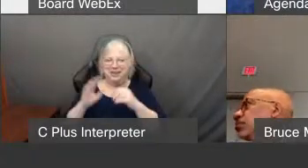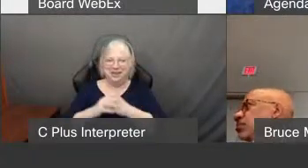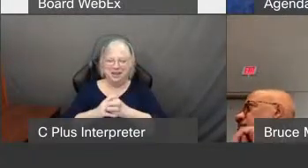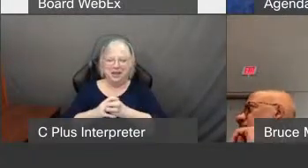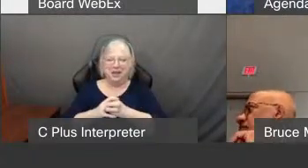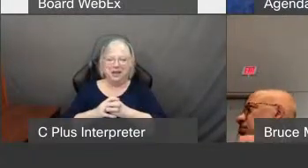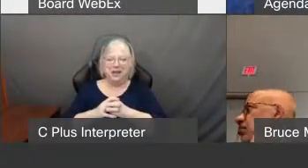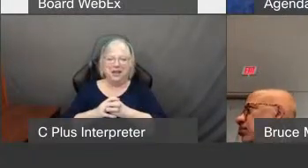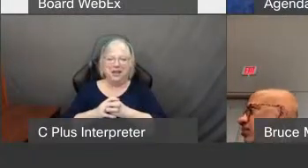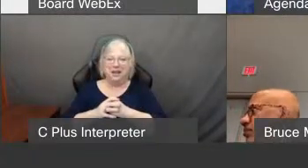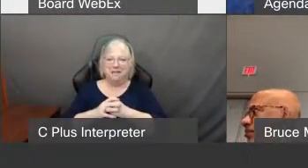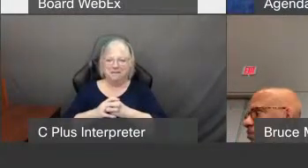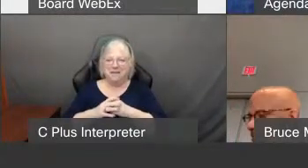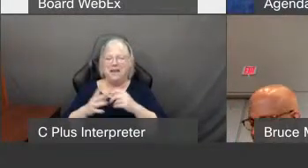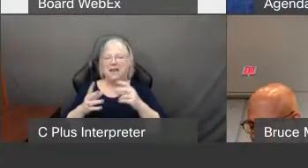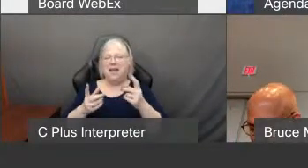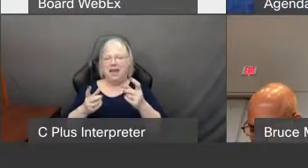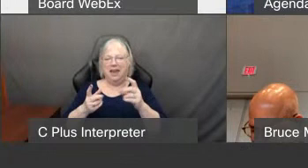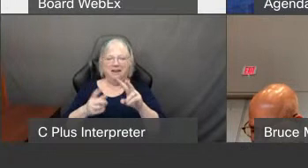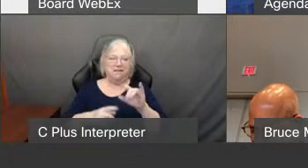Director Hines, Vice Mayor Hines would agree.